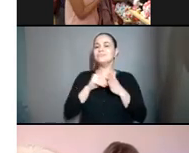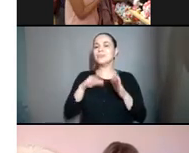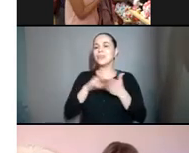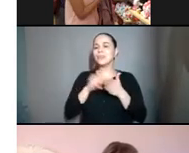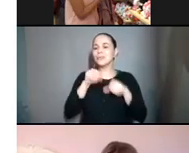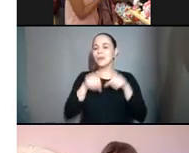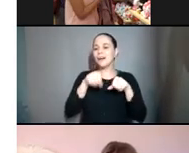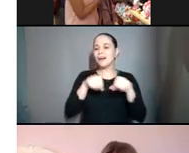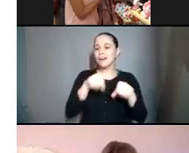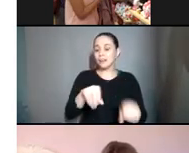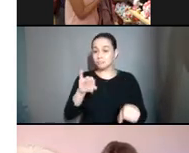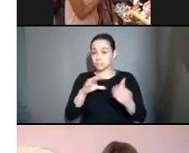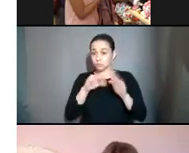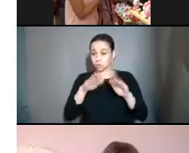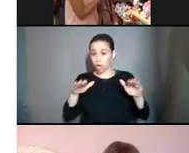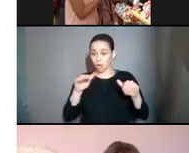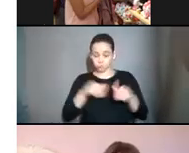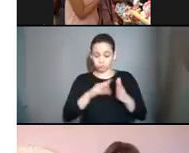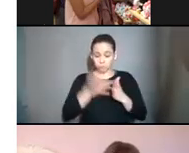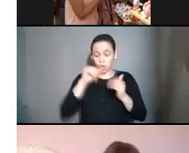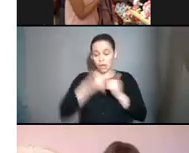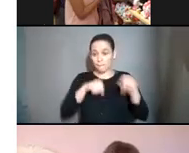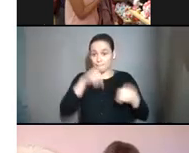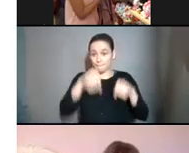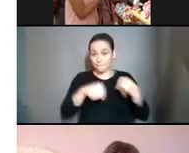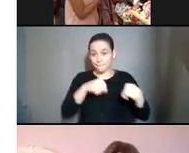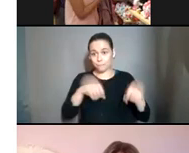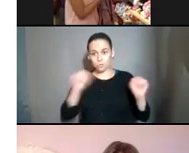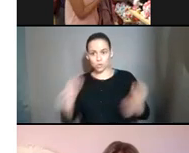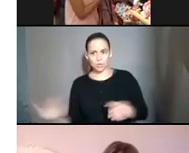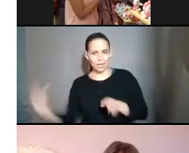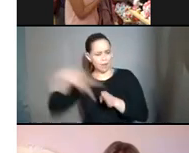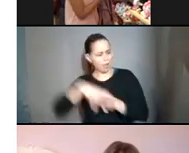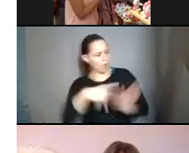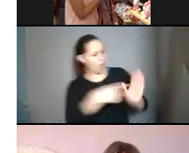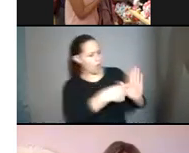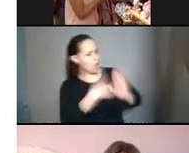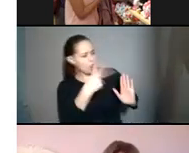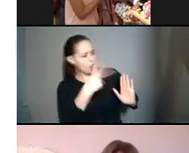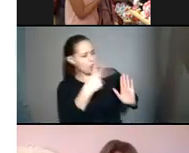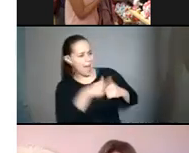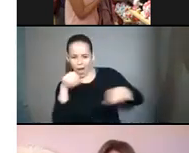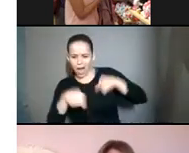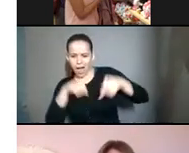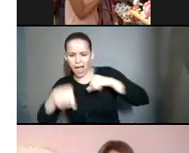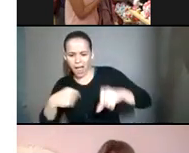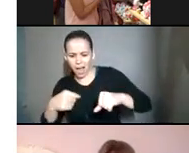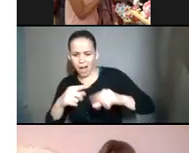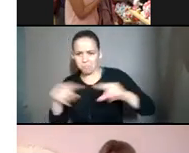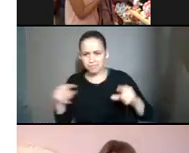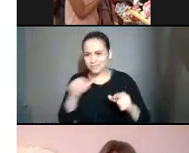is learning how to ride a bike, you can jump on a bike and show them how it's done, but it doesn't mean they'll be able to